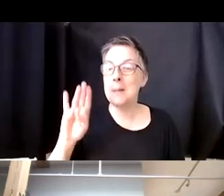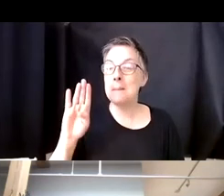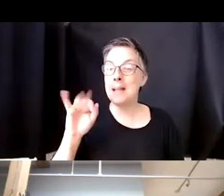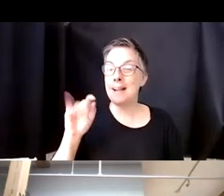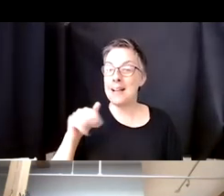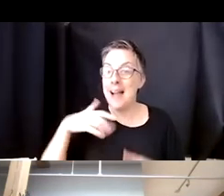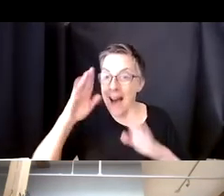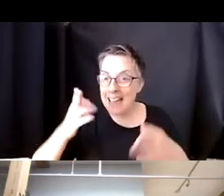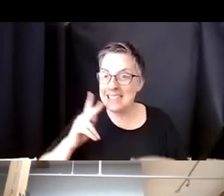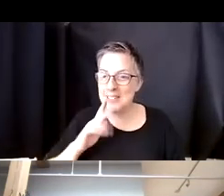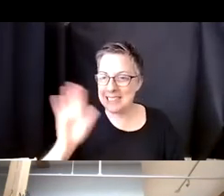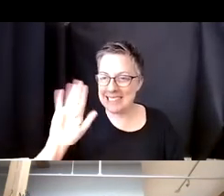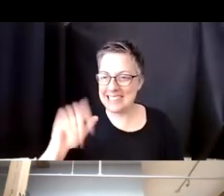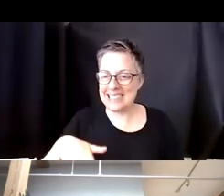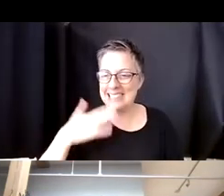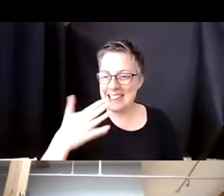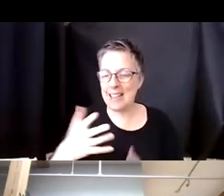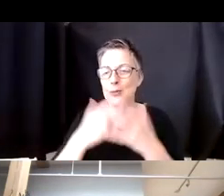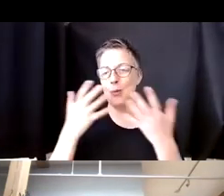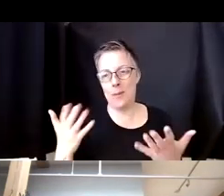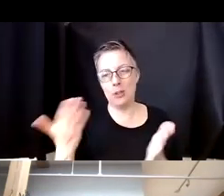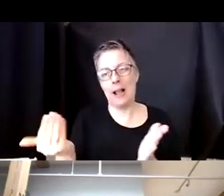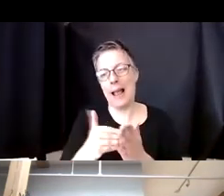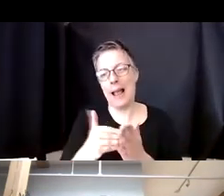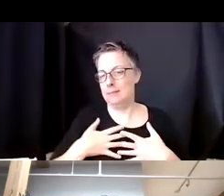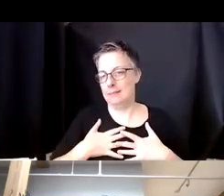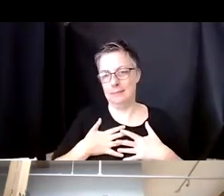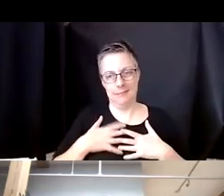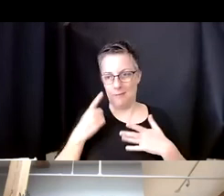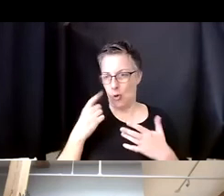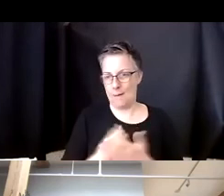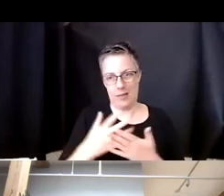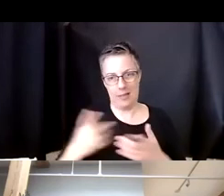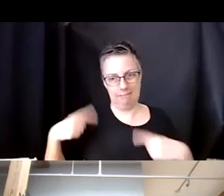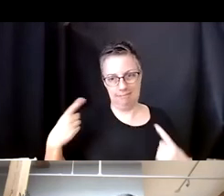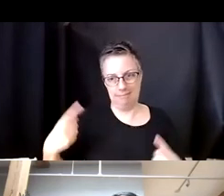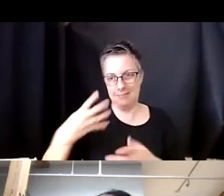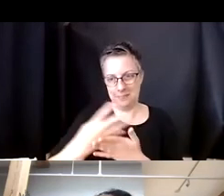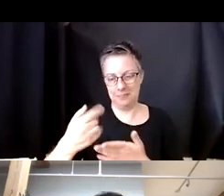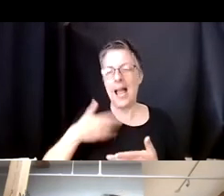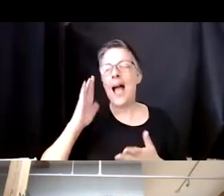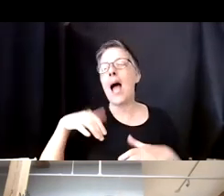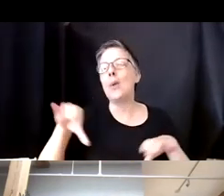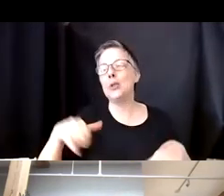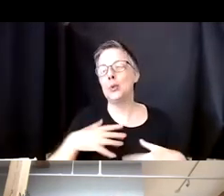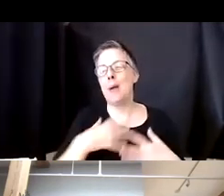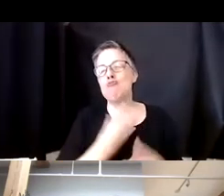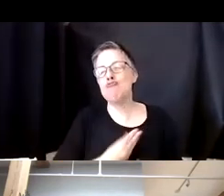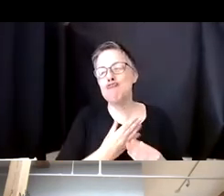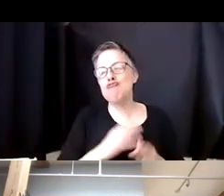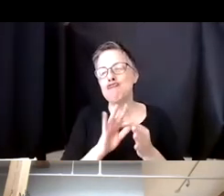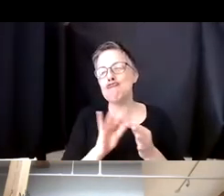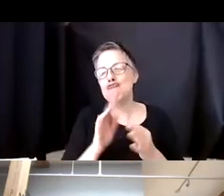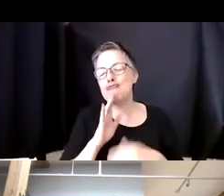Hi, Carrie. Thank you so much again for everything. And I'll do my sappy closing remarks at the very end. But